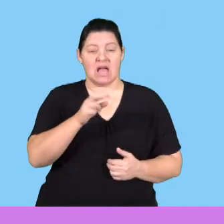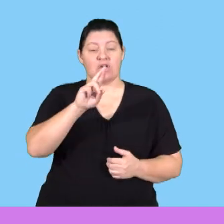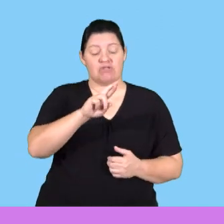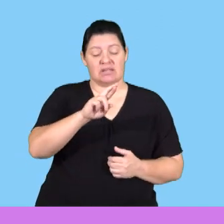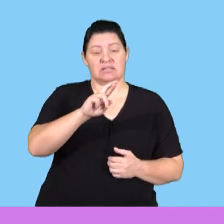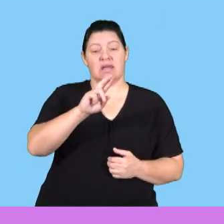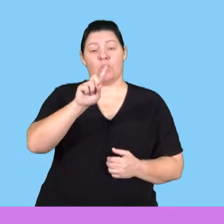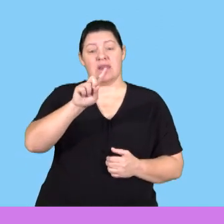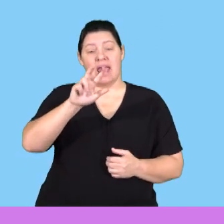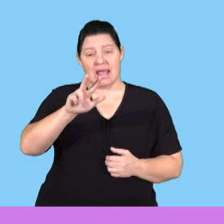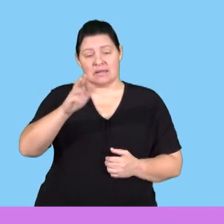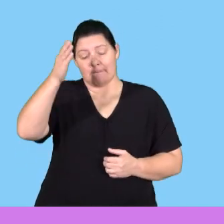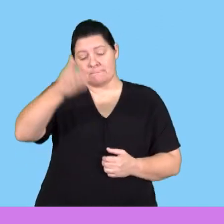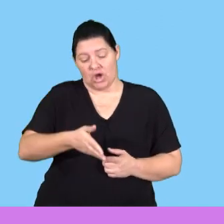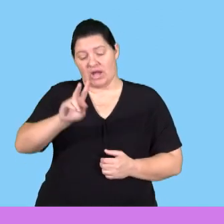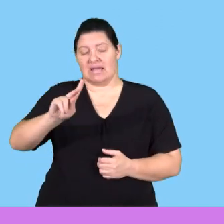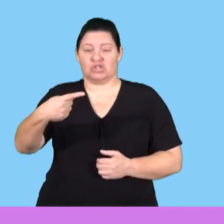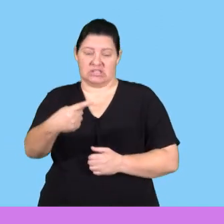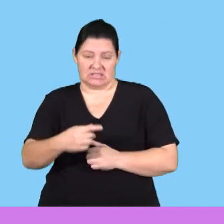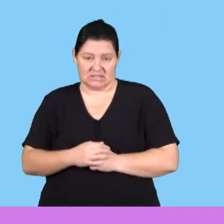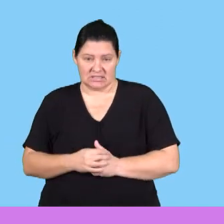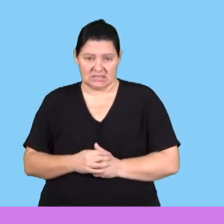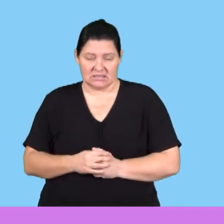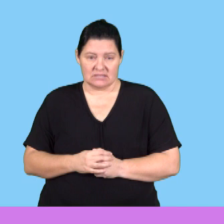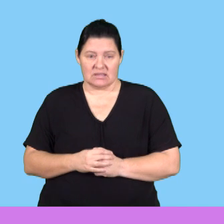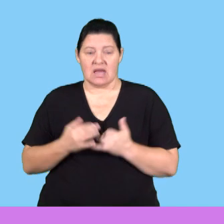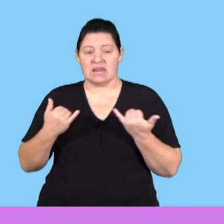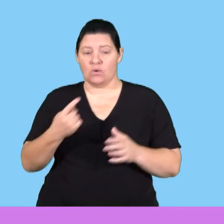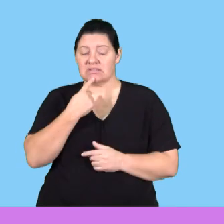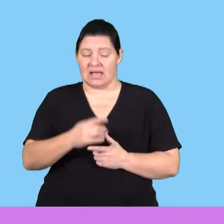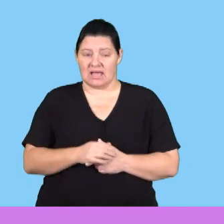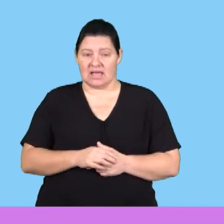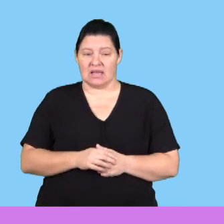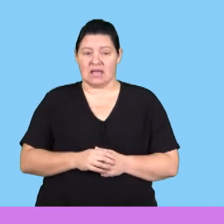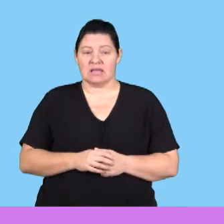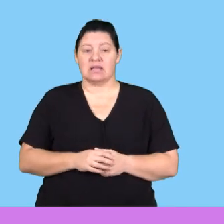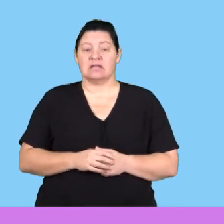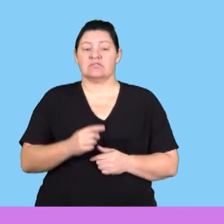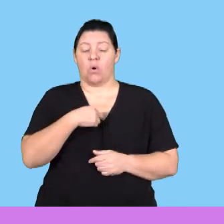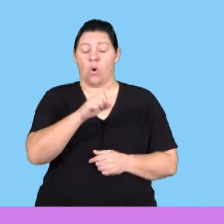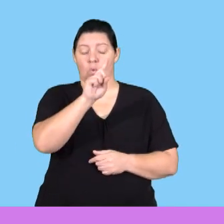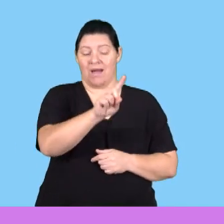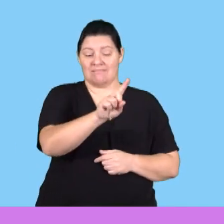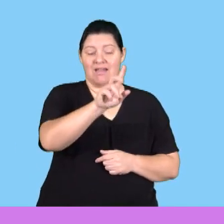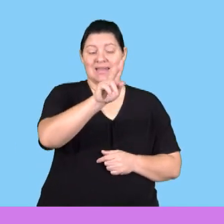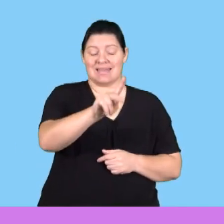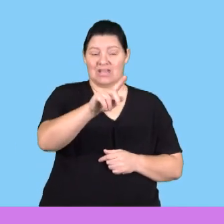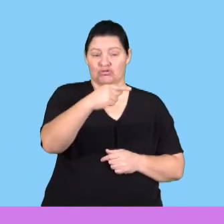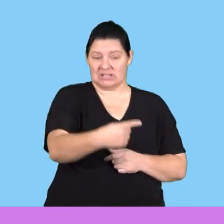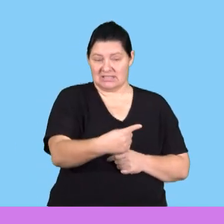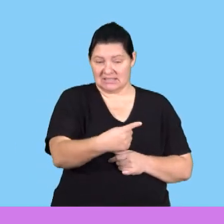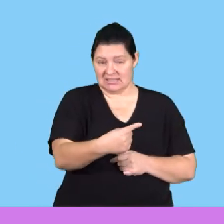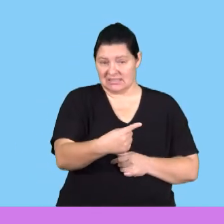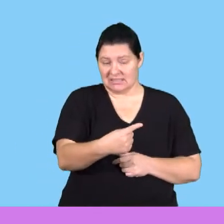say 18 rand per kilogram. And then now we say the cost of 1 kilogram